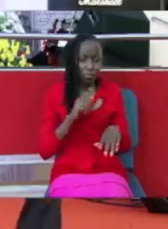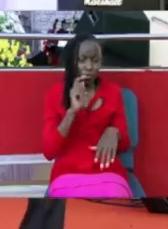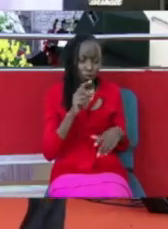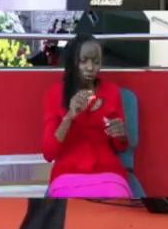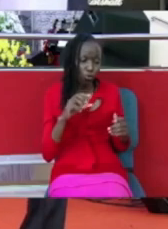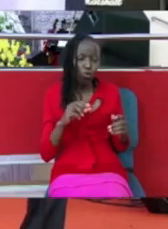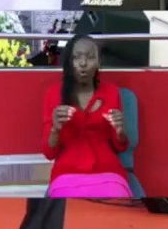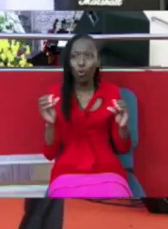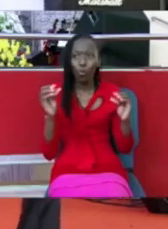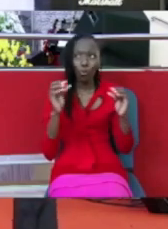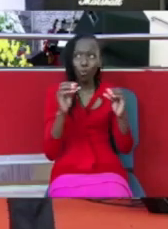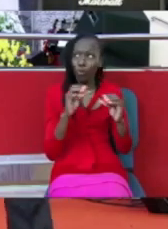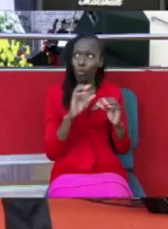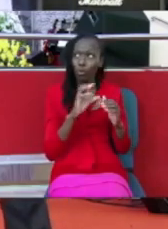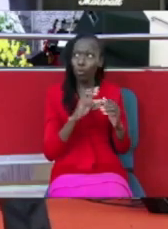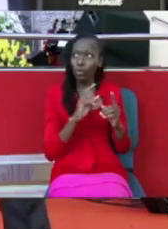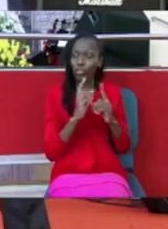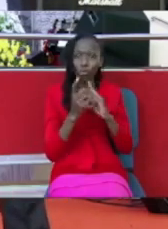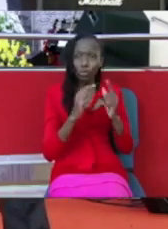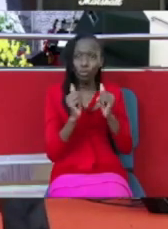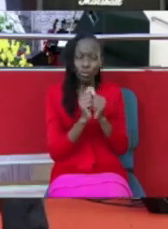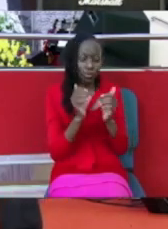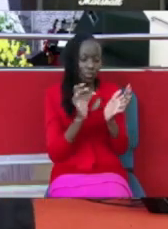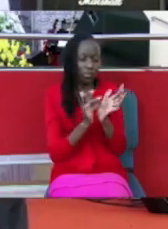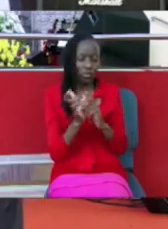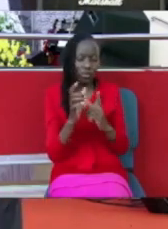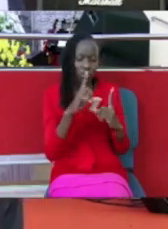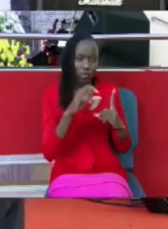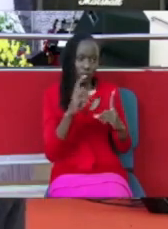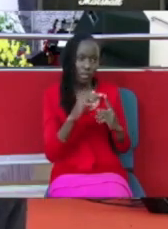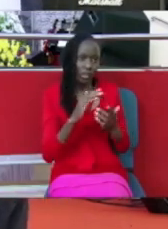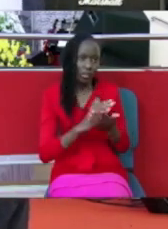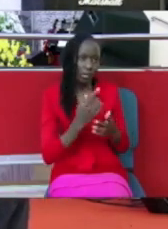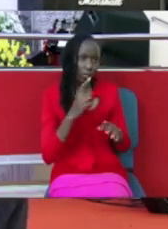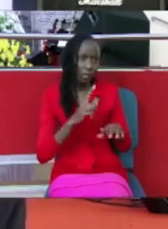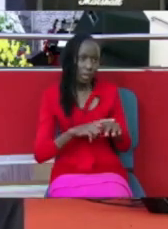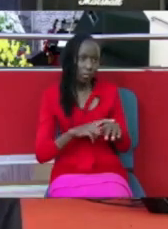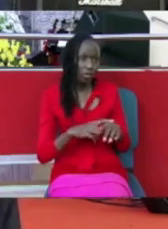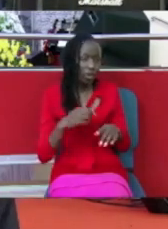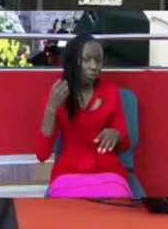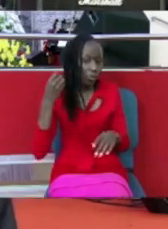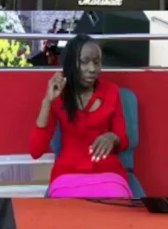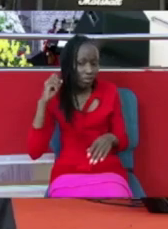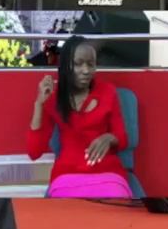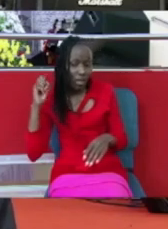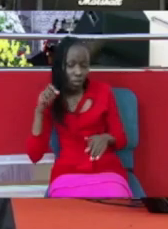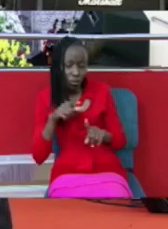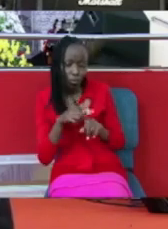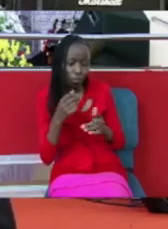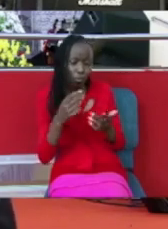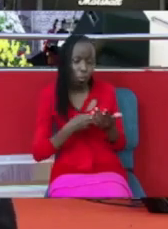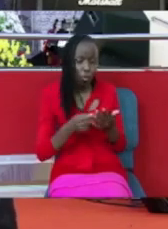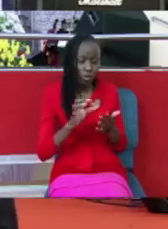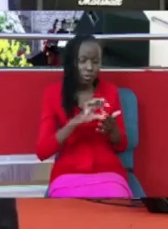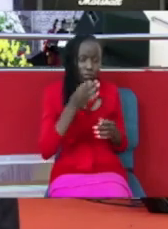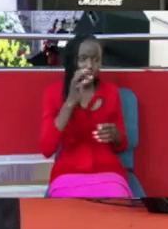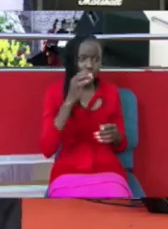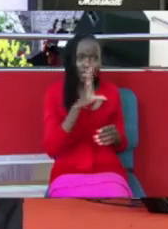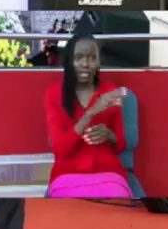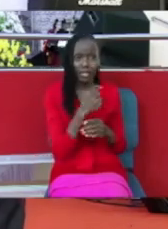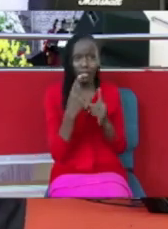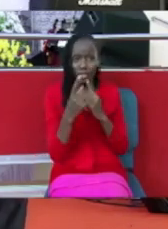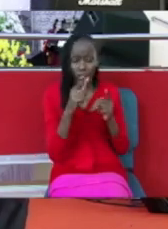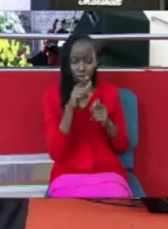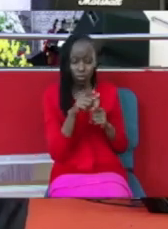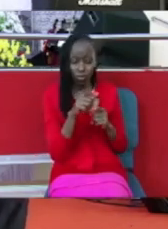Lakini ambapo umepatana na neno. Sometimes you will get the whisper from the Holy Spirit. Wakati mwingine utapata nongonezo. And he will tell you here. Na atakwambia. You are